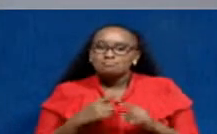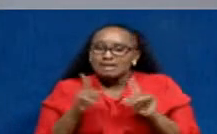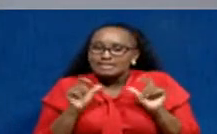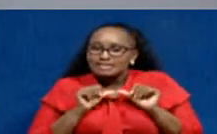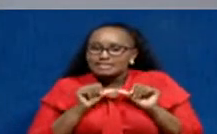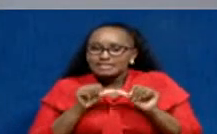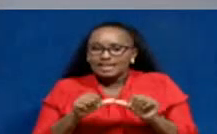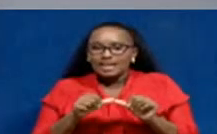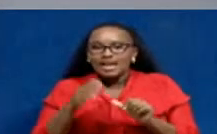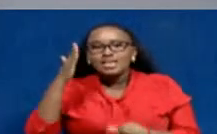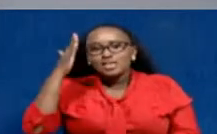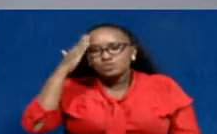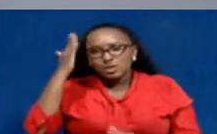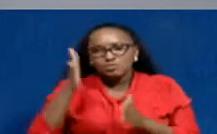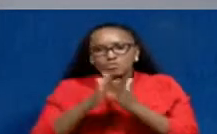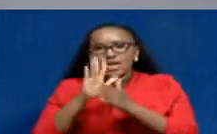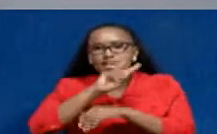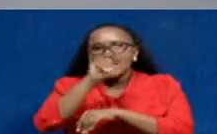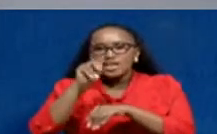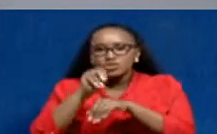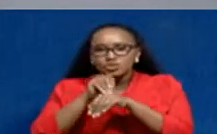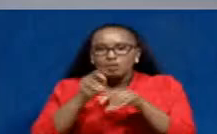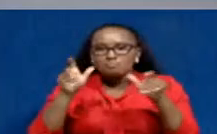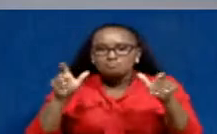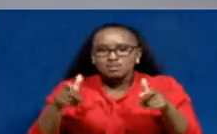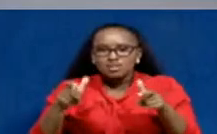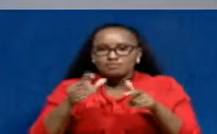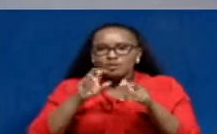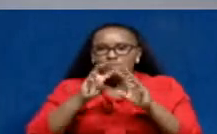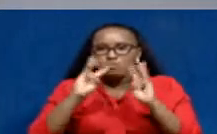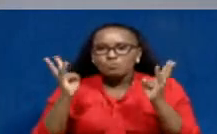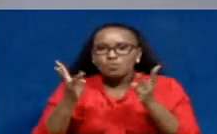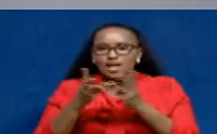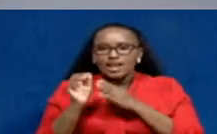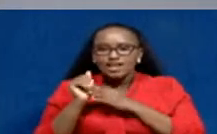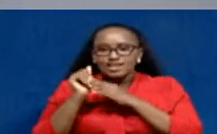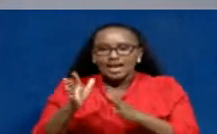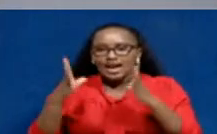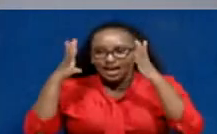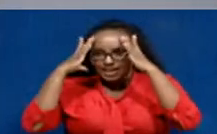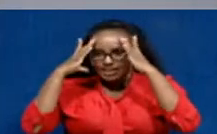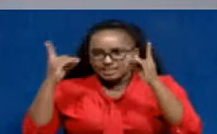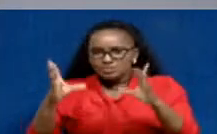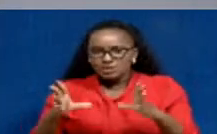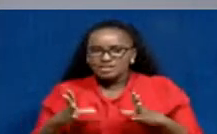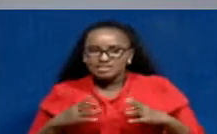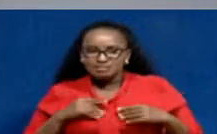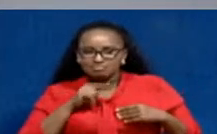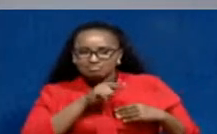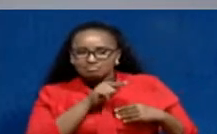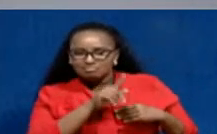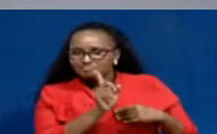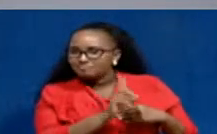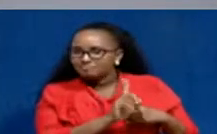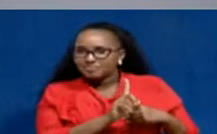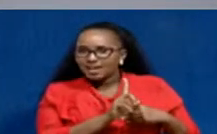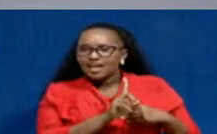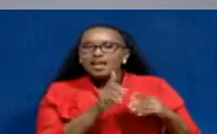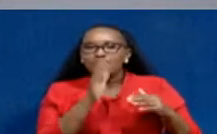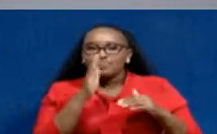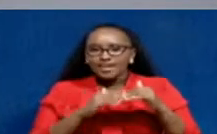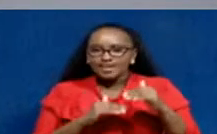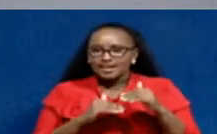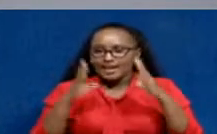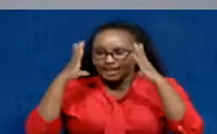Although identified by the international media as a world leader, he chose not to take the trodden path.